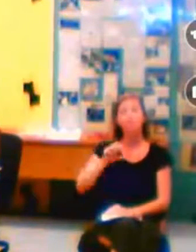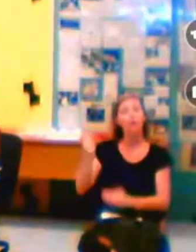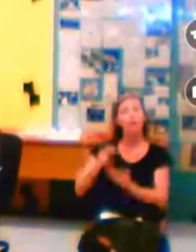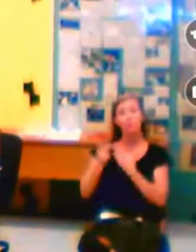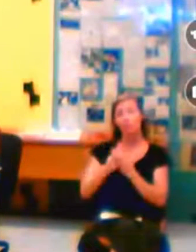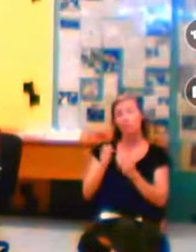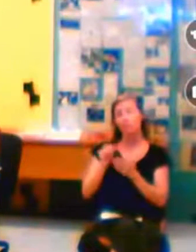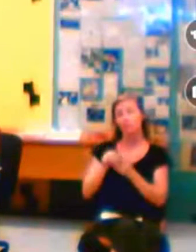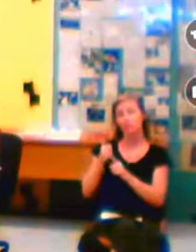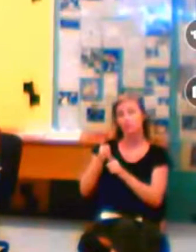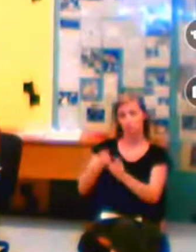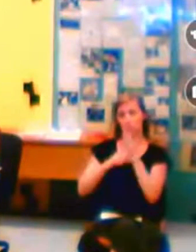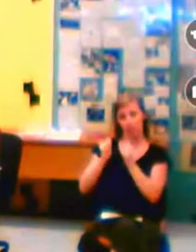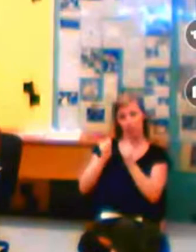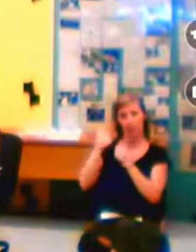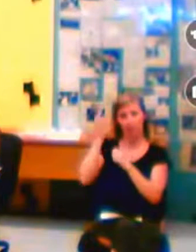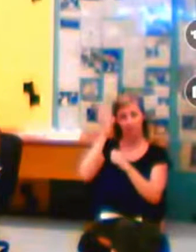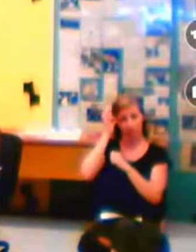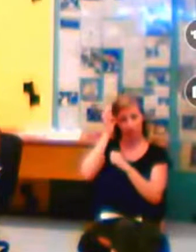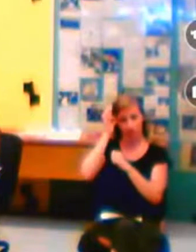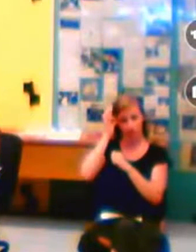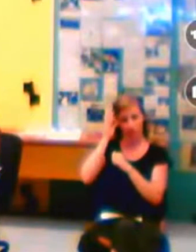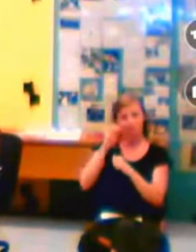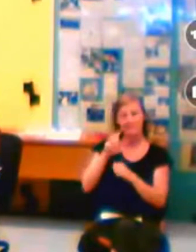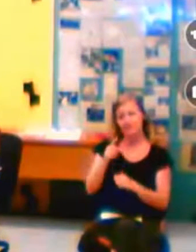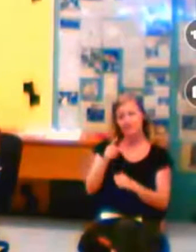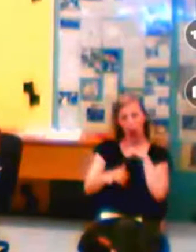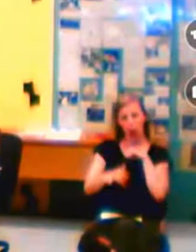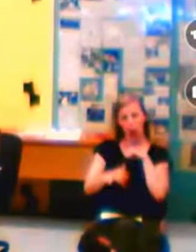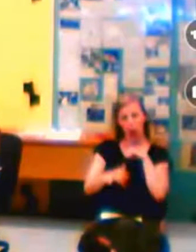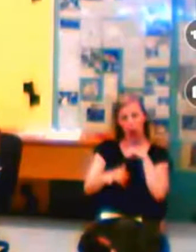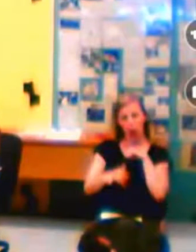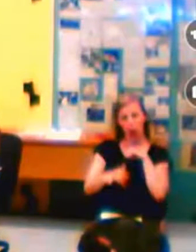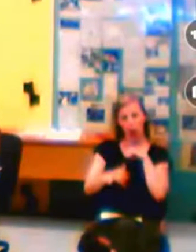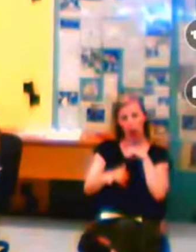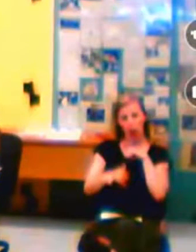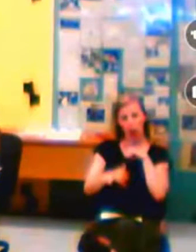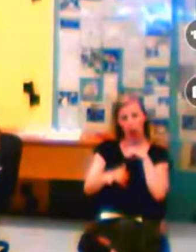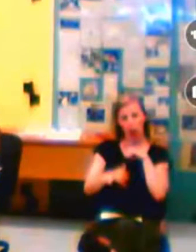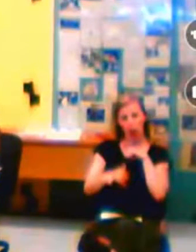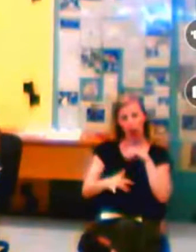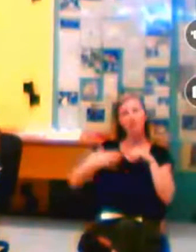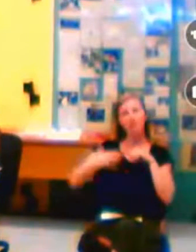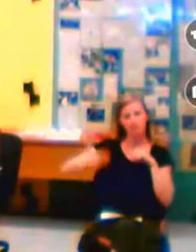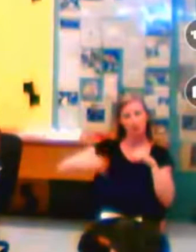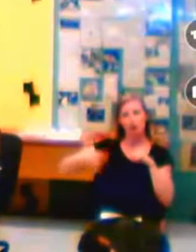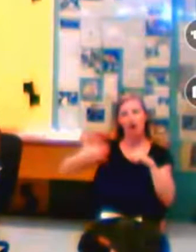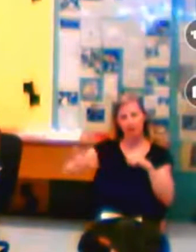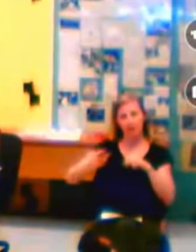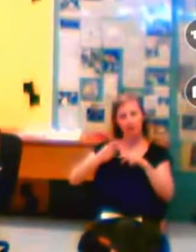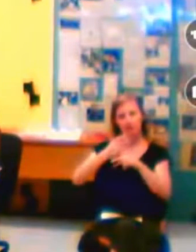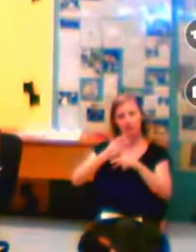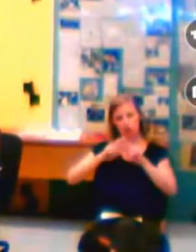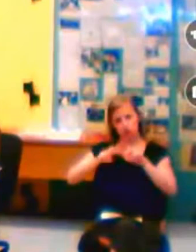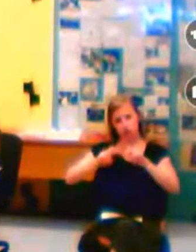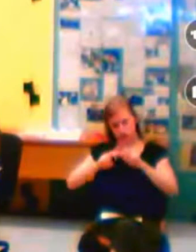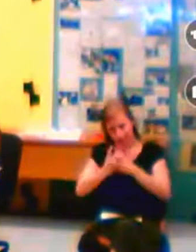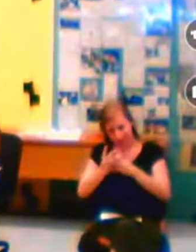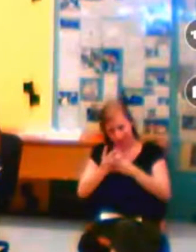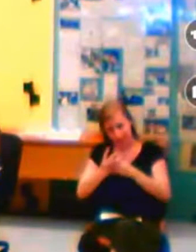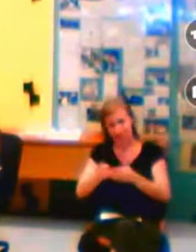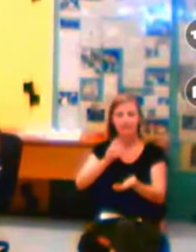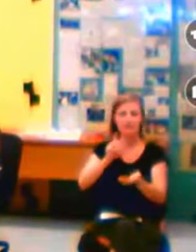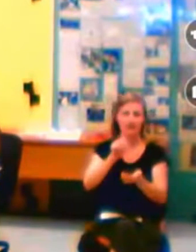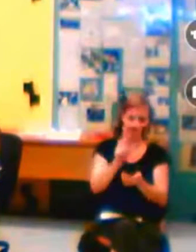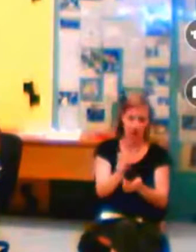As was mentioned earlier, the Medical Services Board isn't necessarily eliminated through Colorado Care. Another program